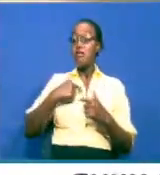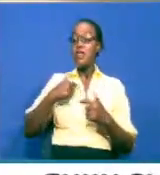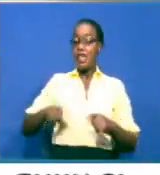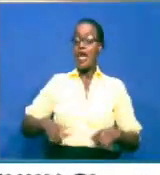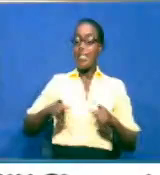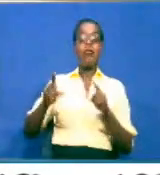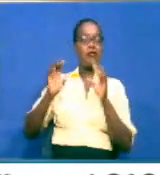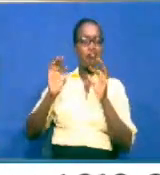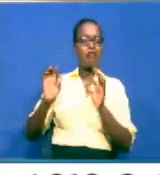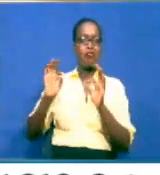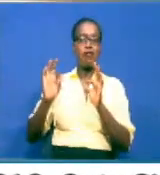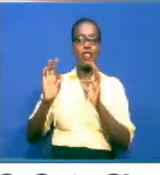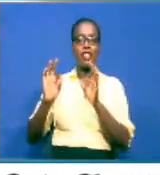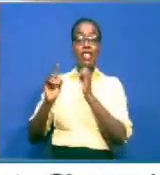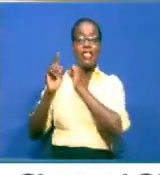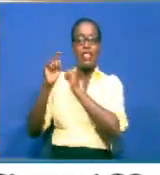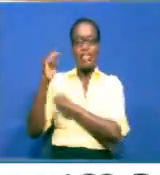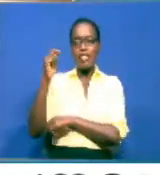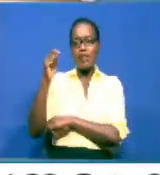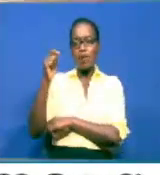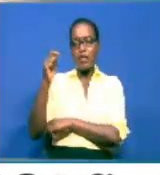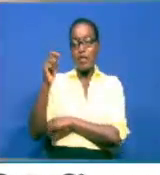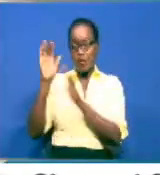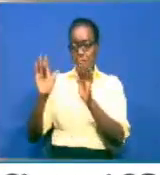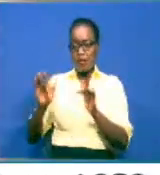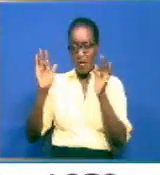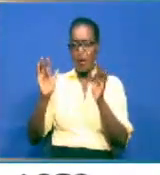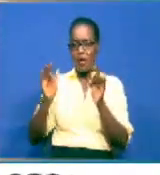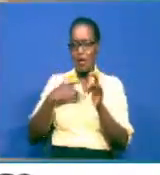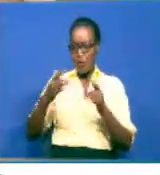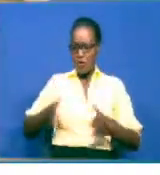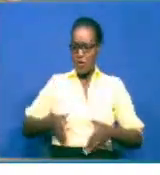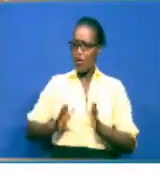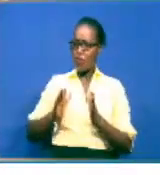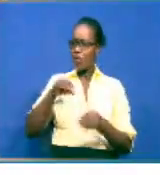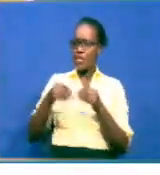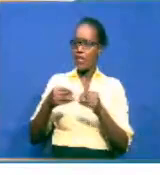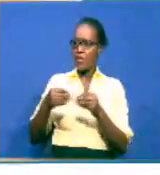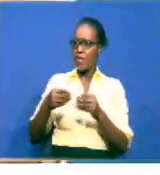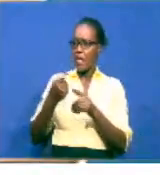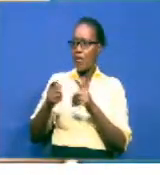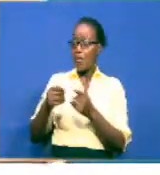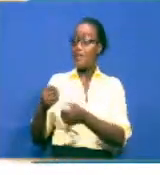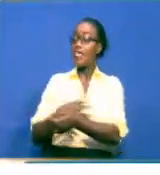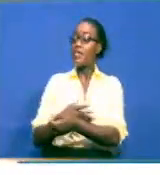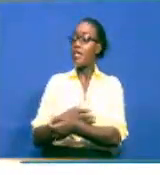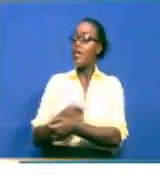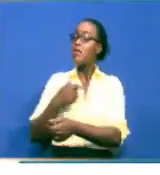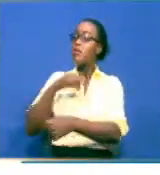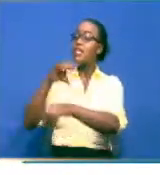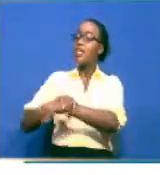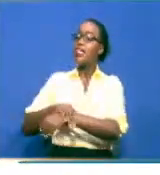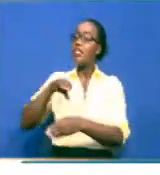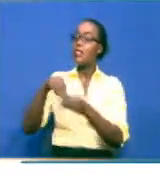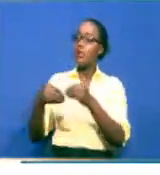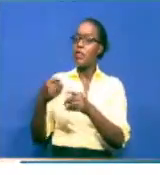I'm a miracle that God is able, mm-hmm. because I was not born with a disability, but because of cancer, I got a disability. But God has